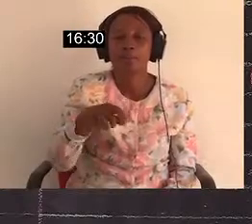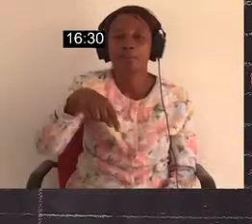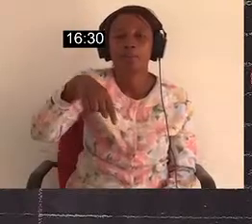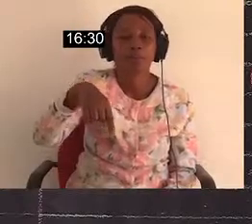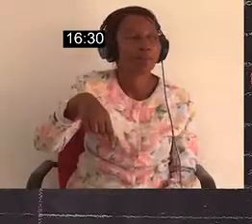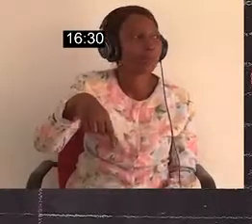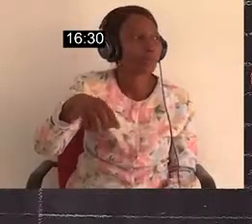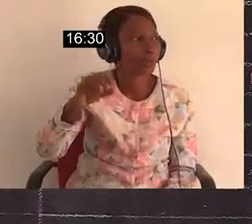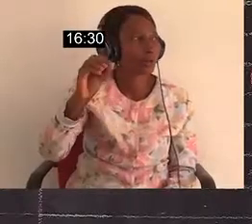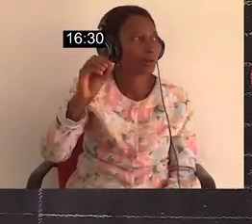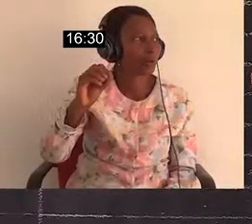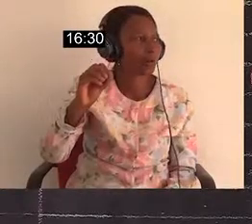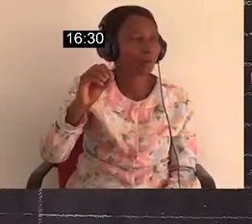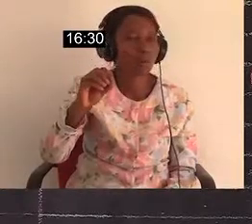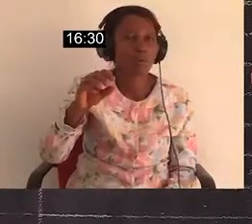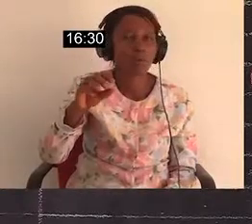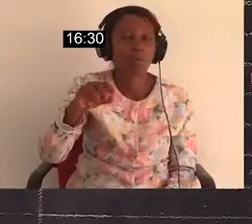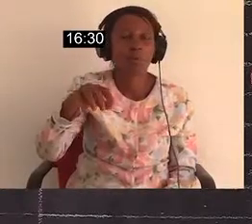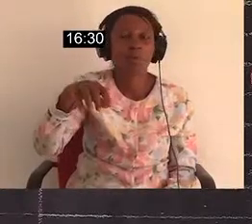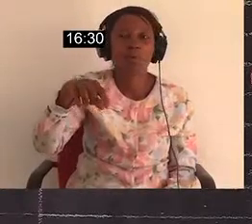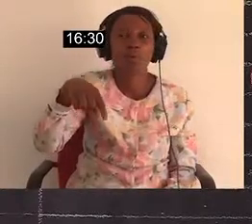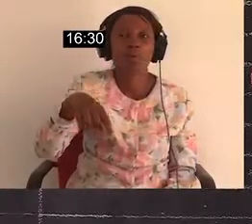Pop. Good.